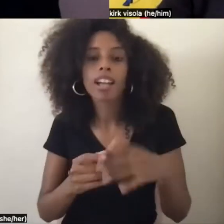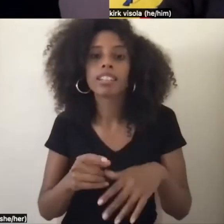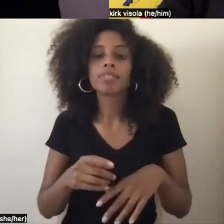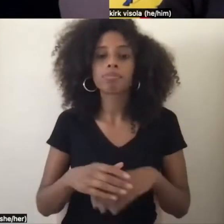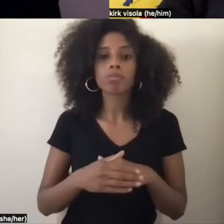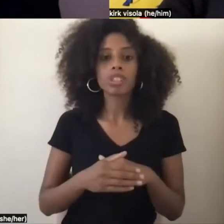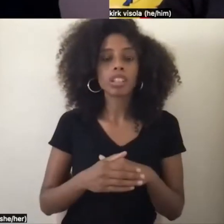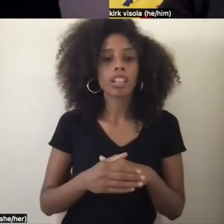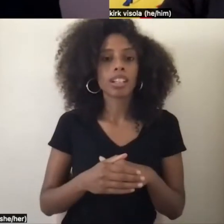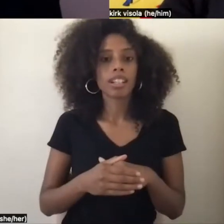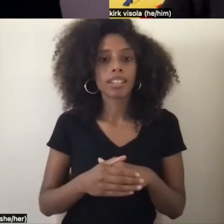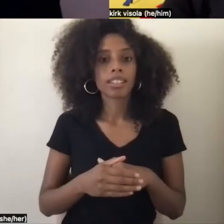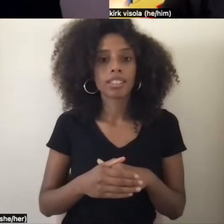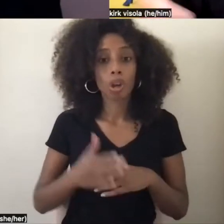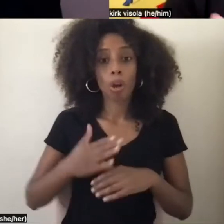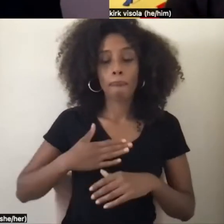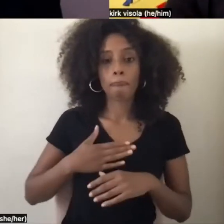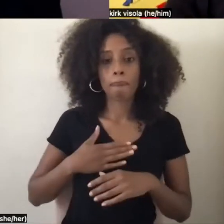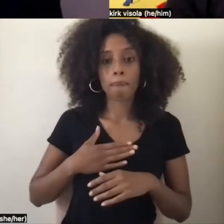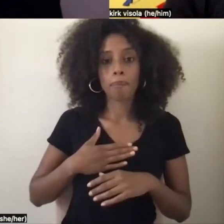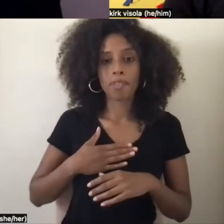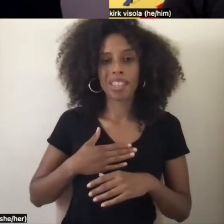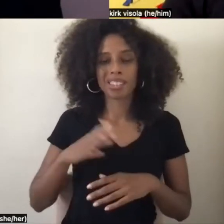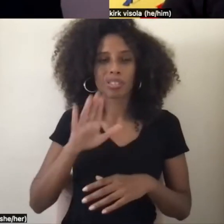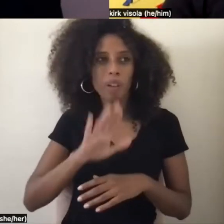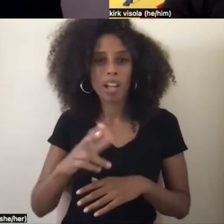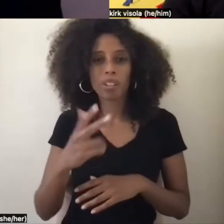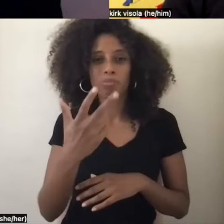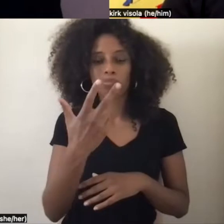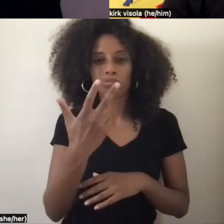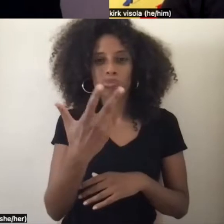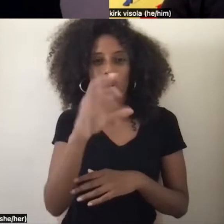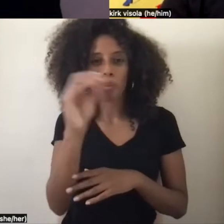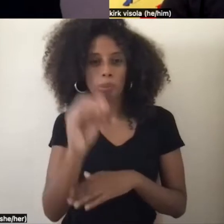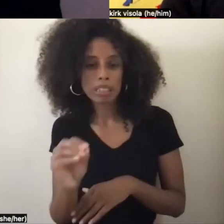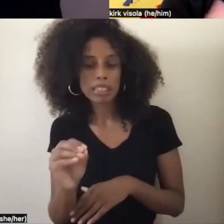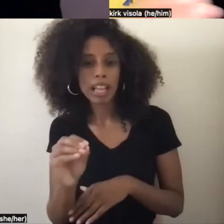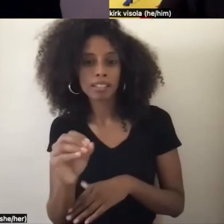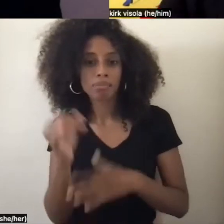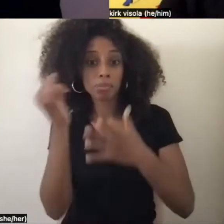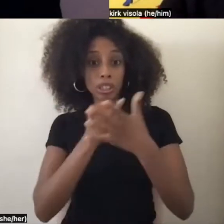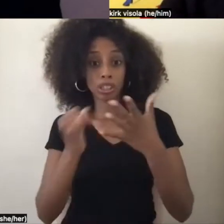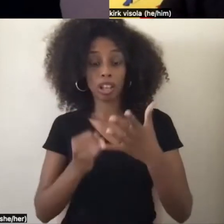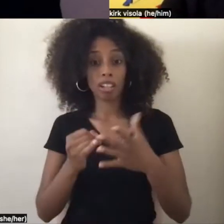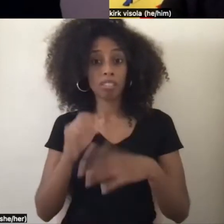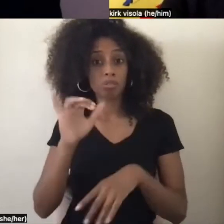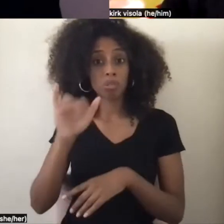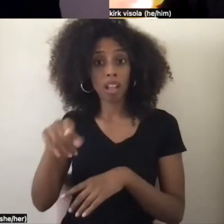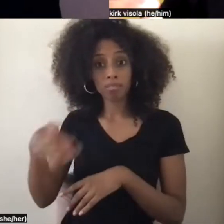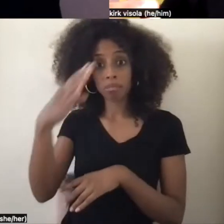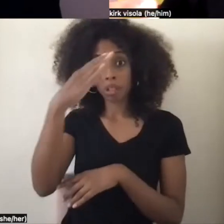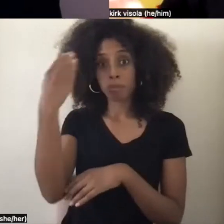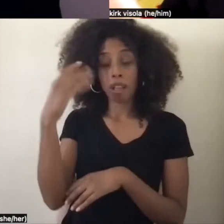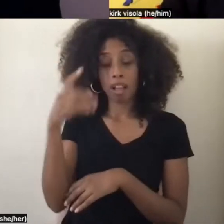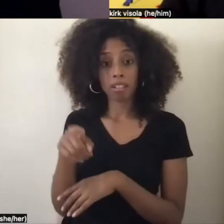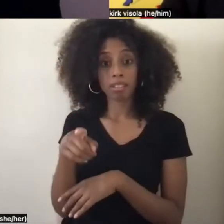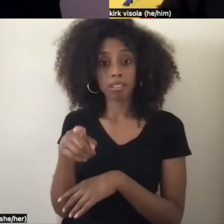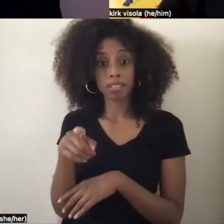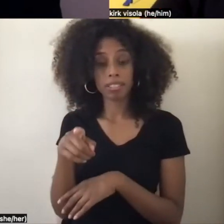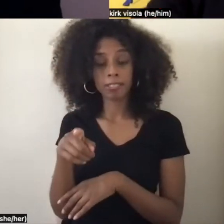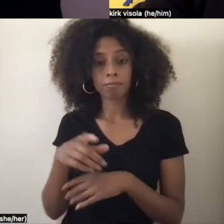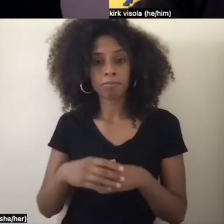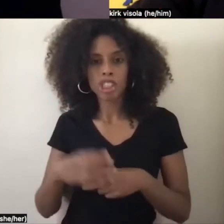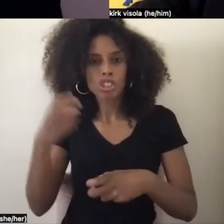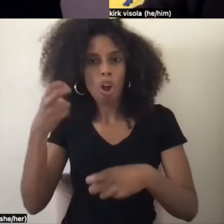is only about 3% roughly of designers that are Black, it's a hard field